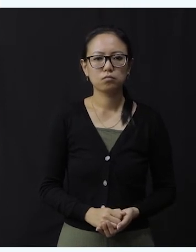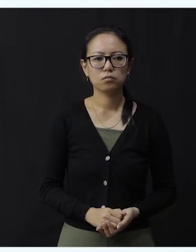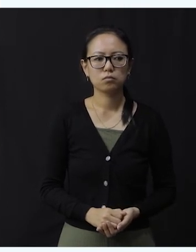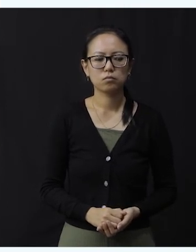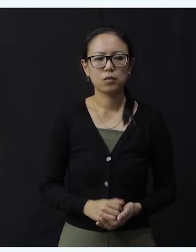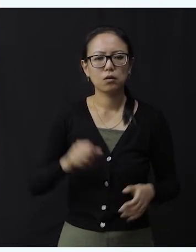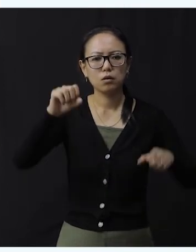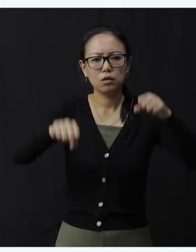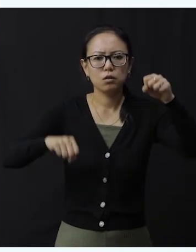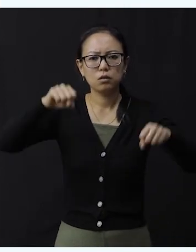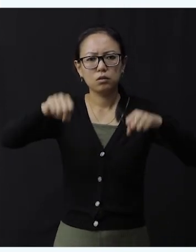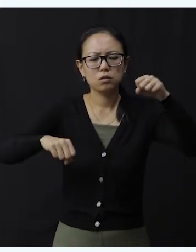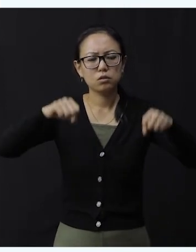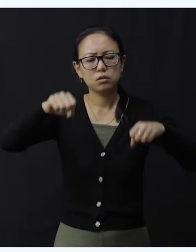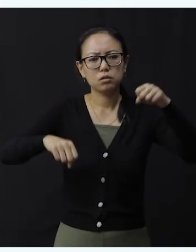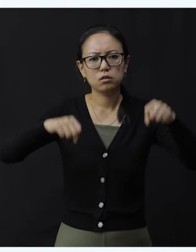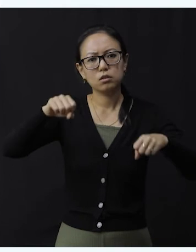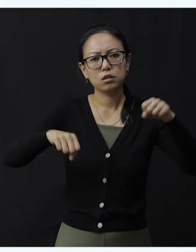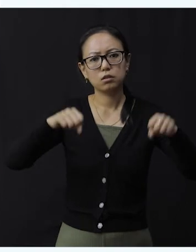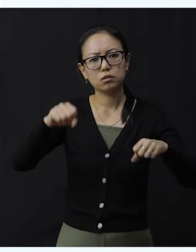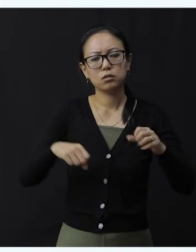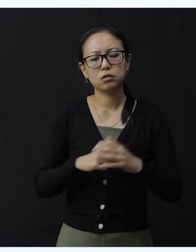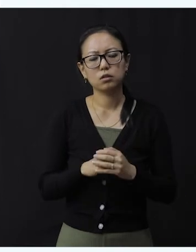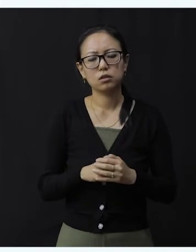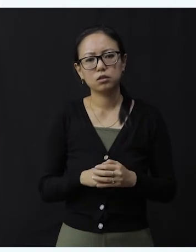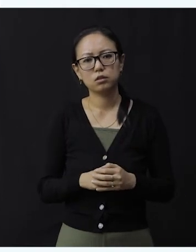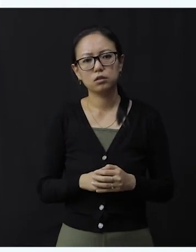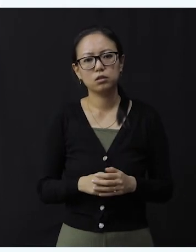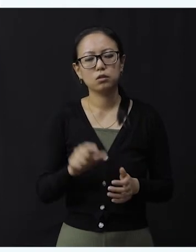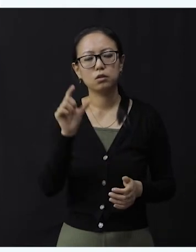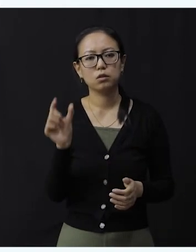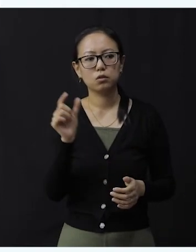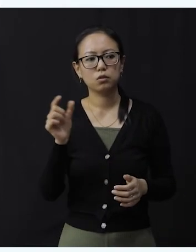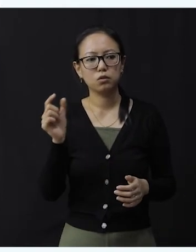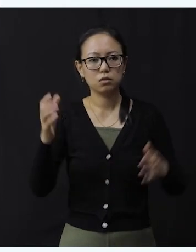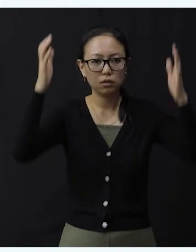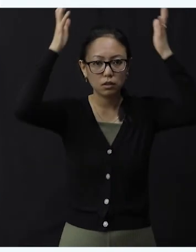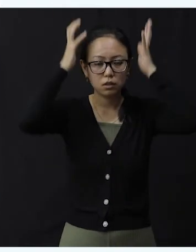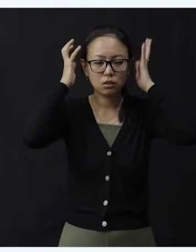If you wear a seat belt, it will protect you, or it will save you when you meet an accident.